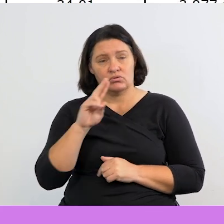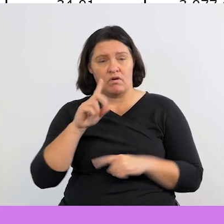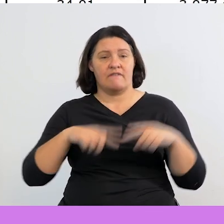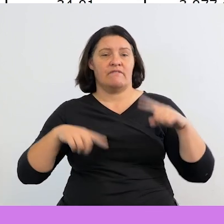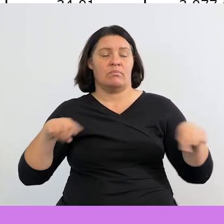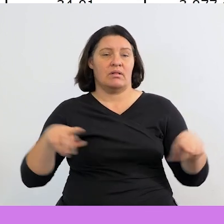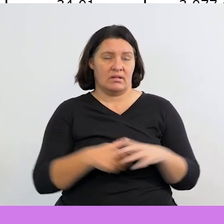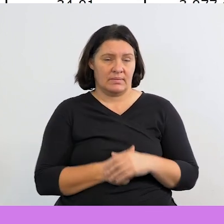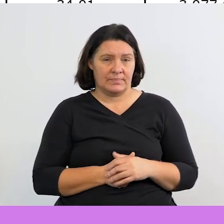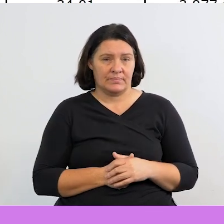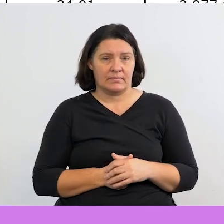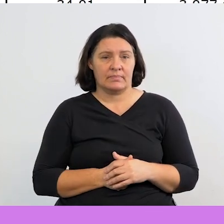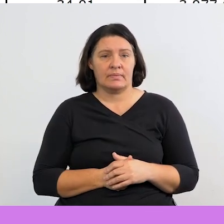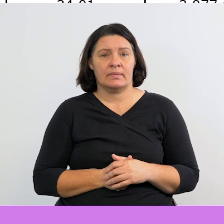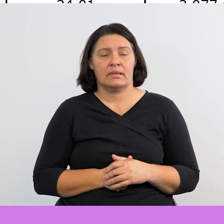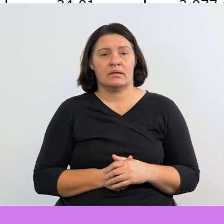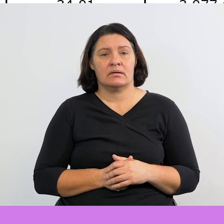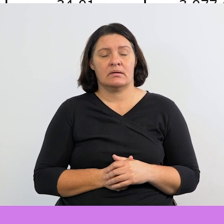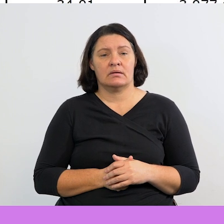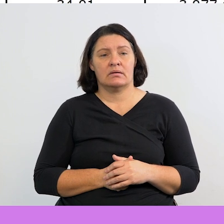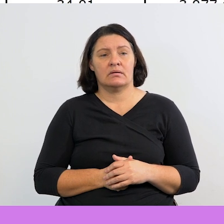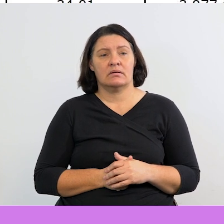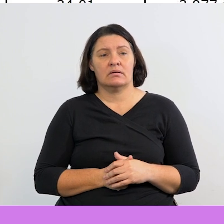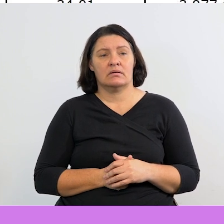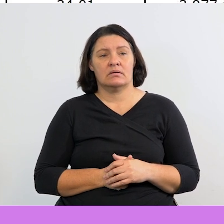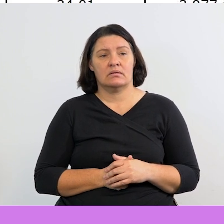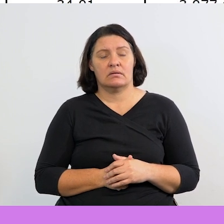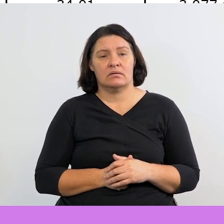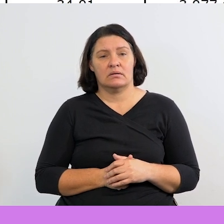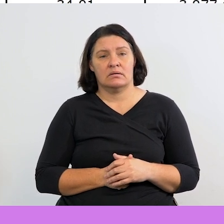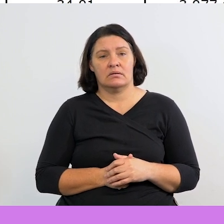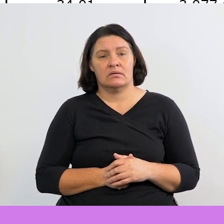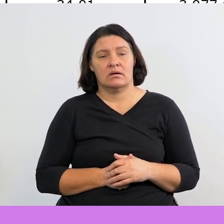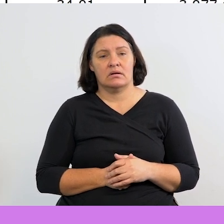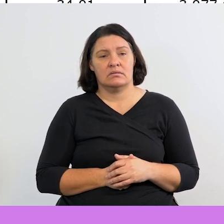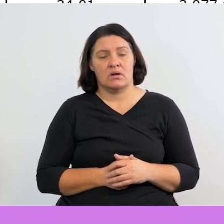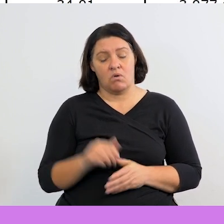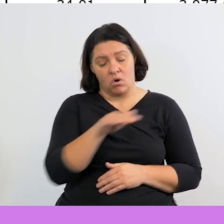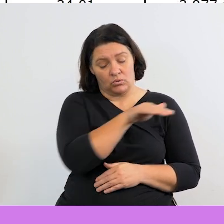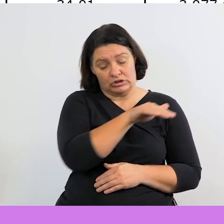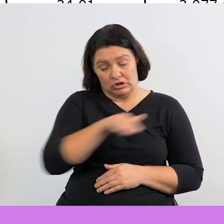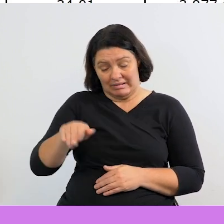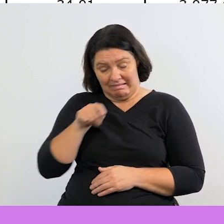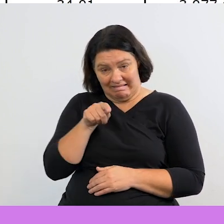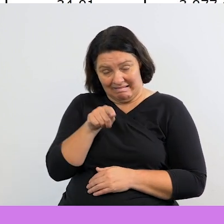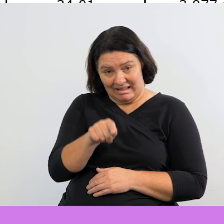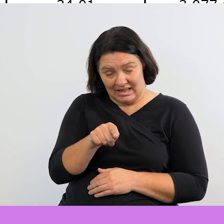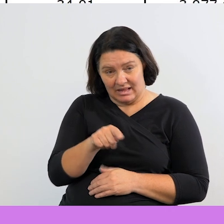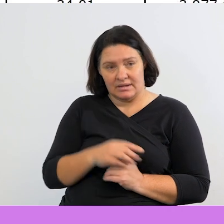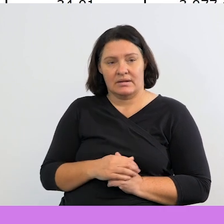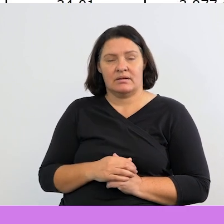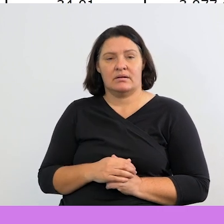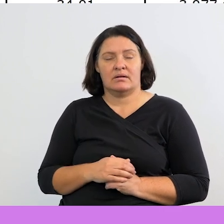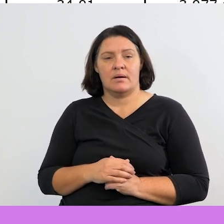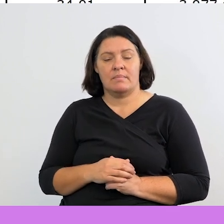two variables I referred to? Then I went on to my horizontal axis, which is here,